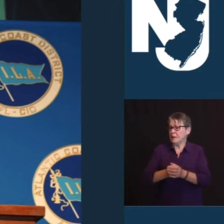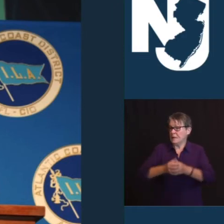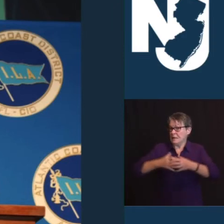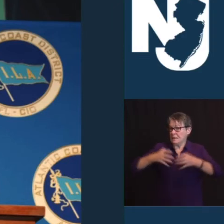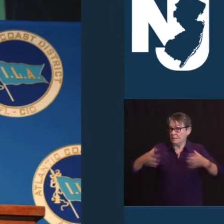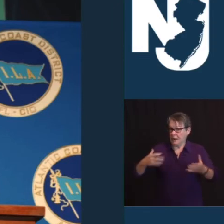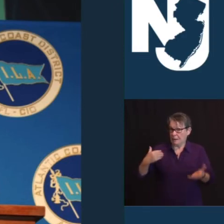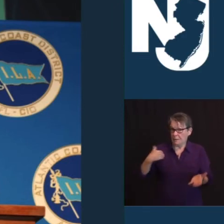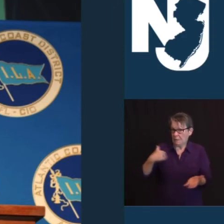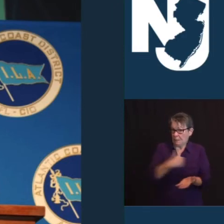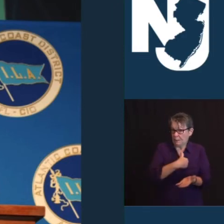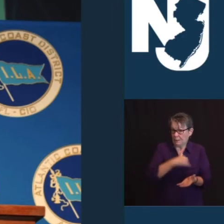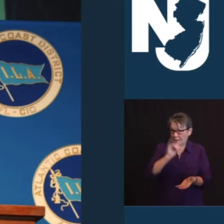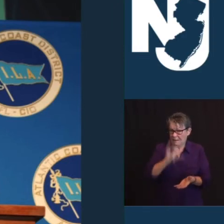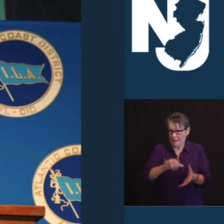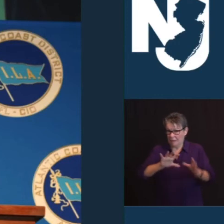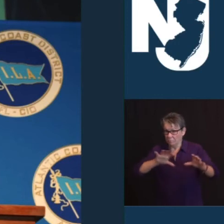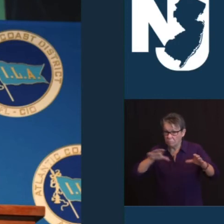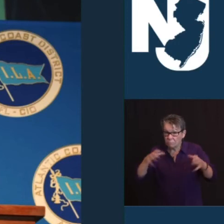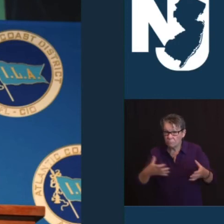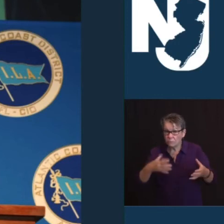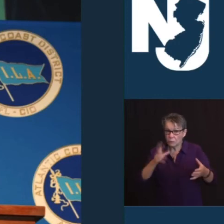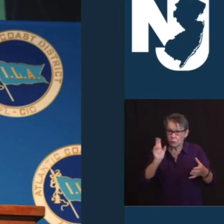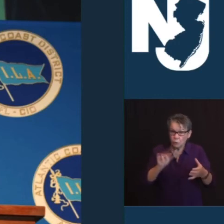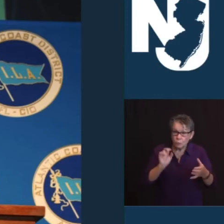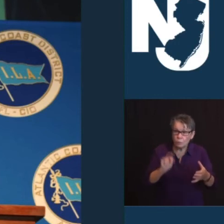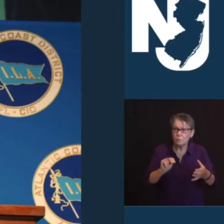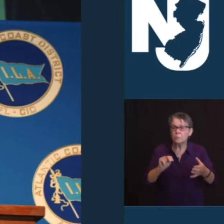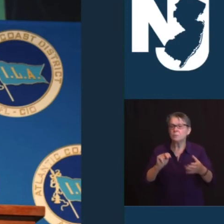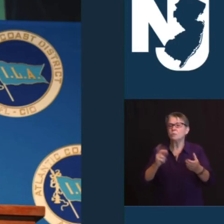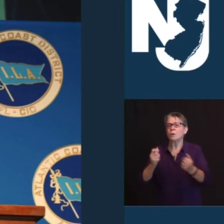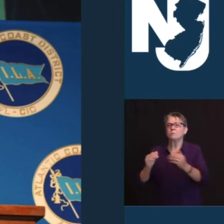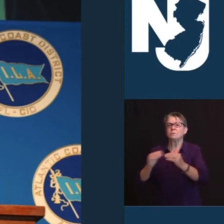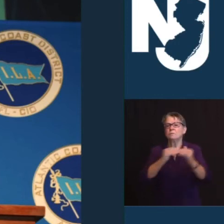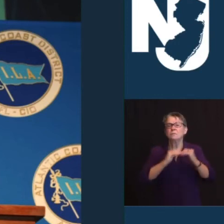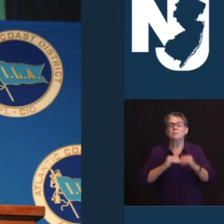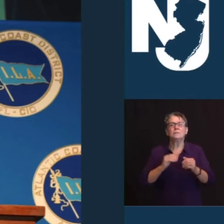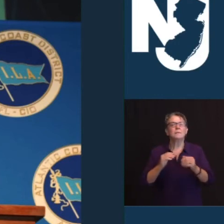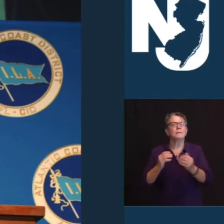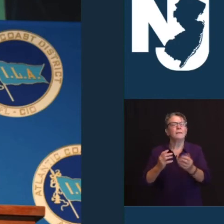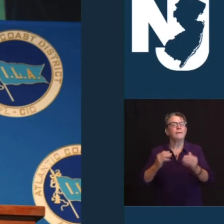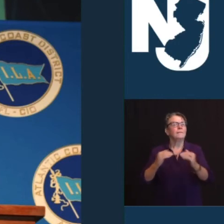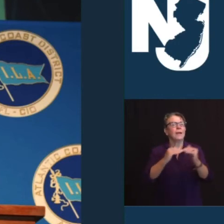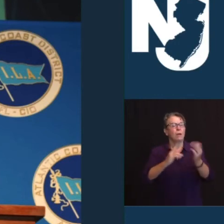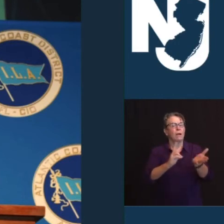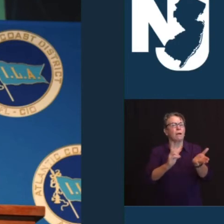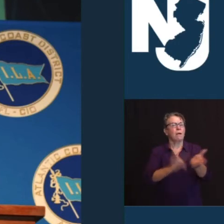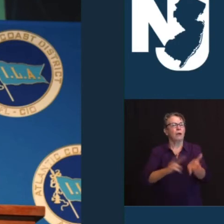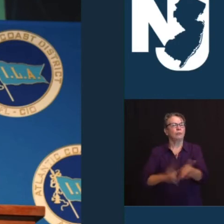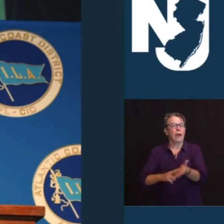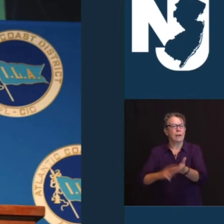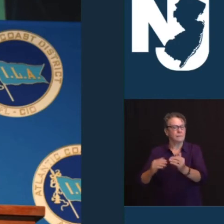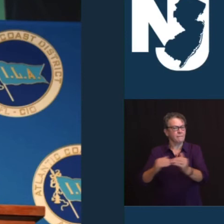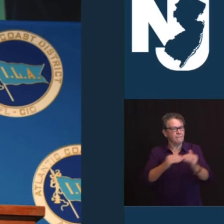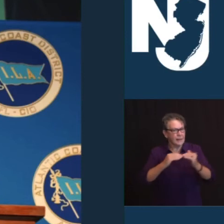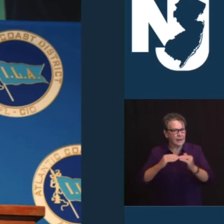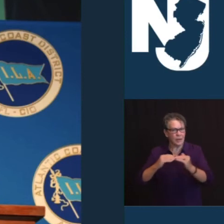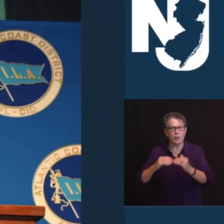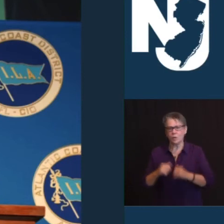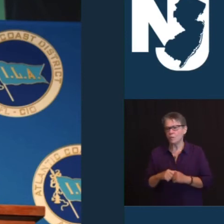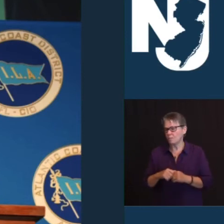and won fair contracts. He was, in addition to that, he served his nation with great distinction. He was a decorated Vietnam